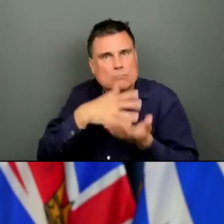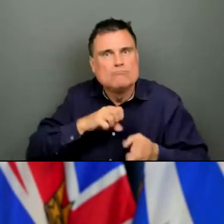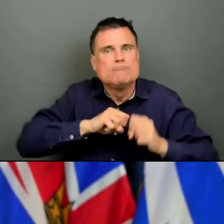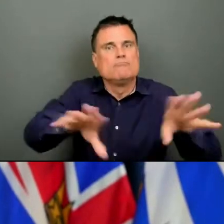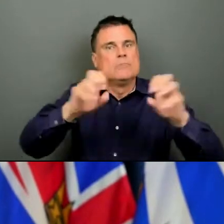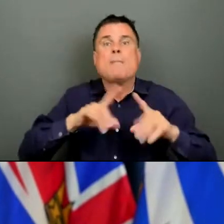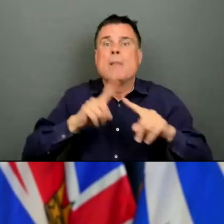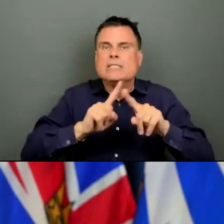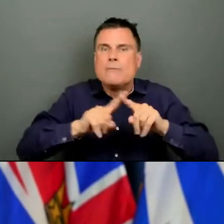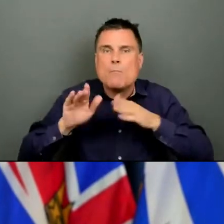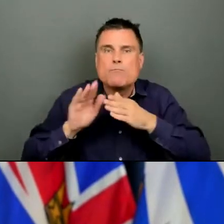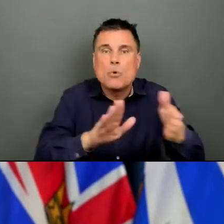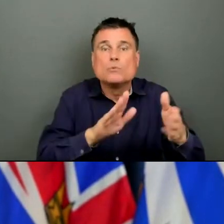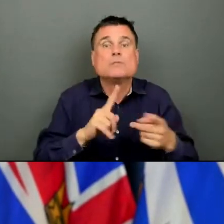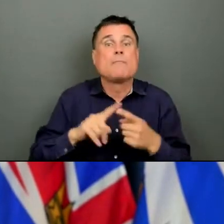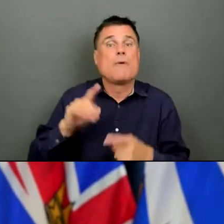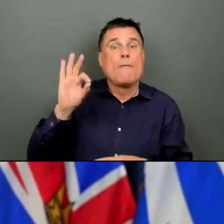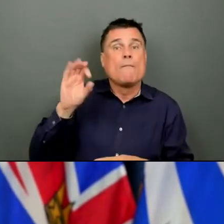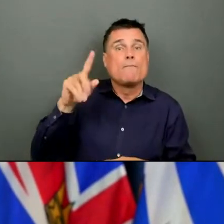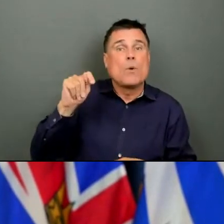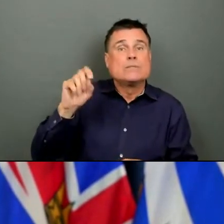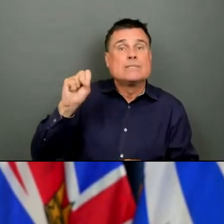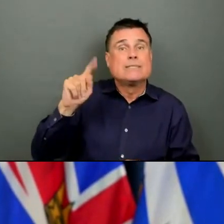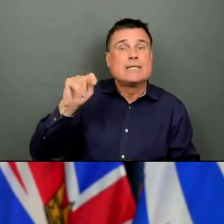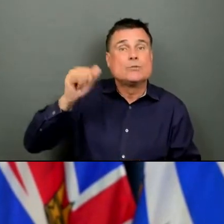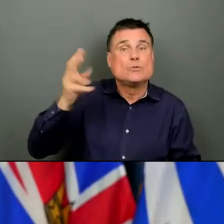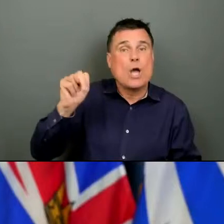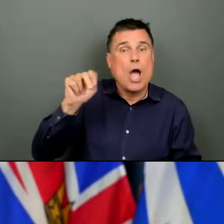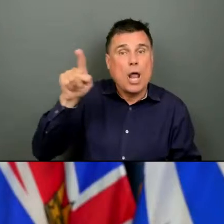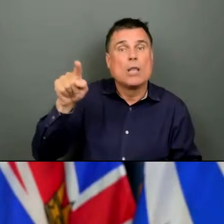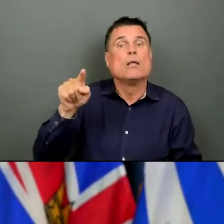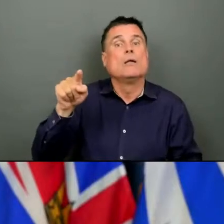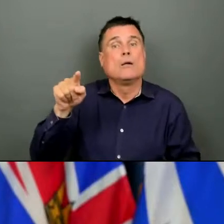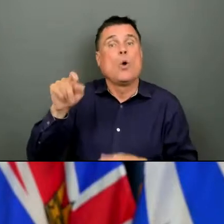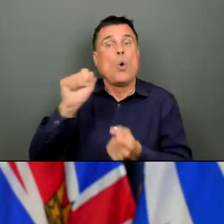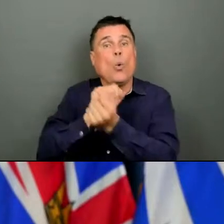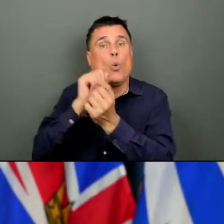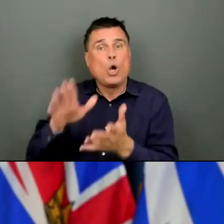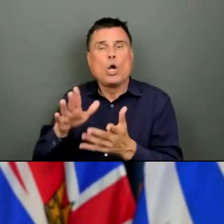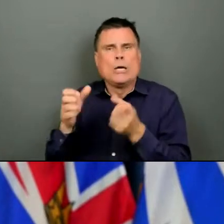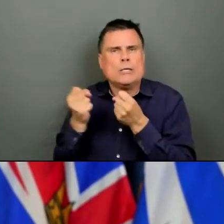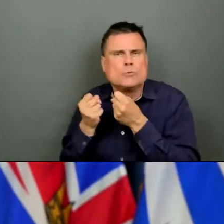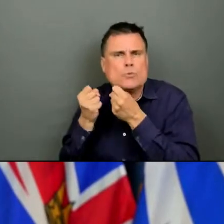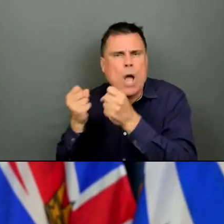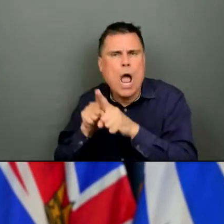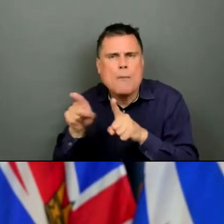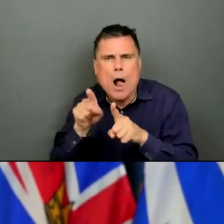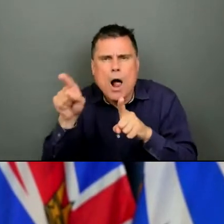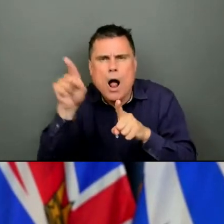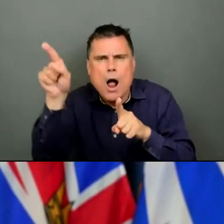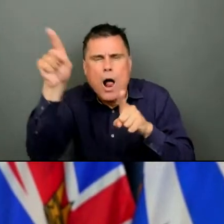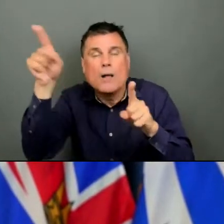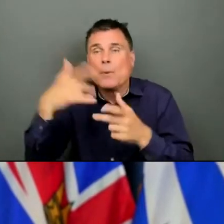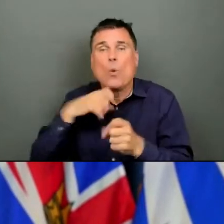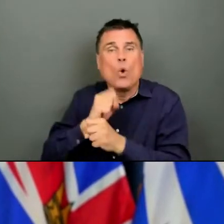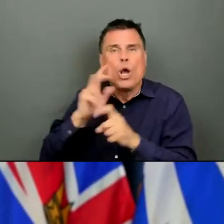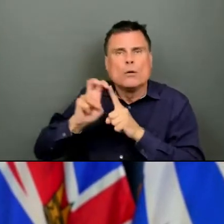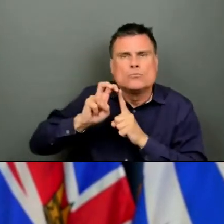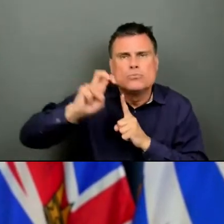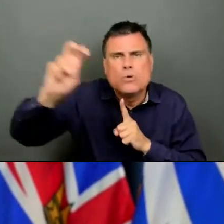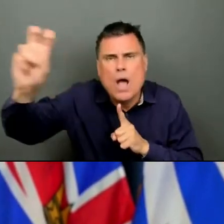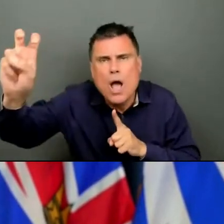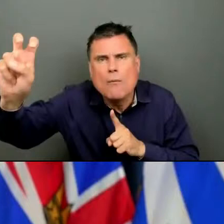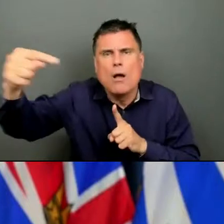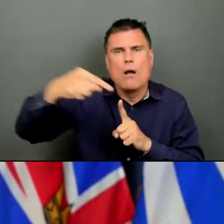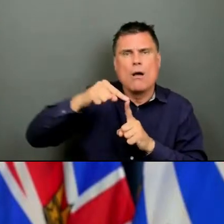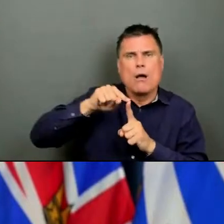St. John, when a lot of workers go off some distance to work and they may come back later. We're looking at models at